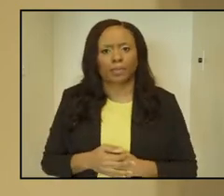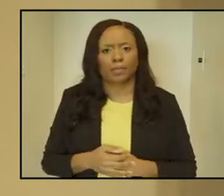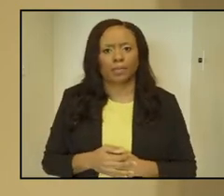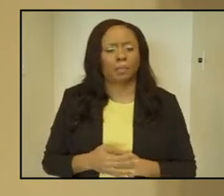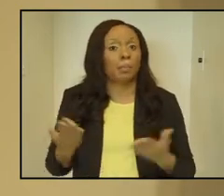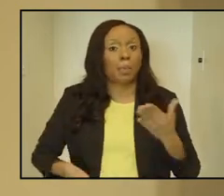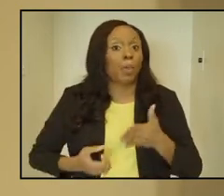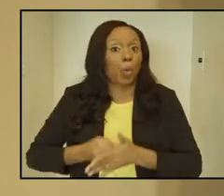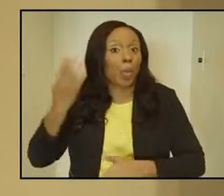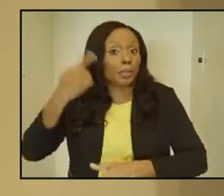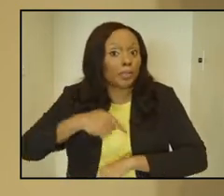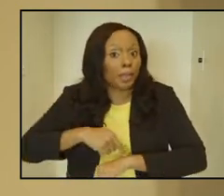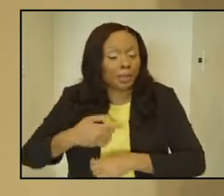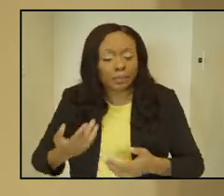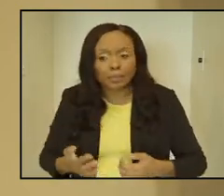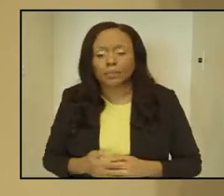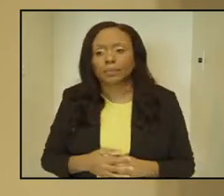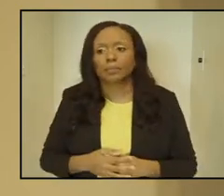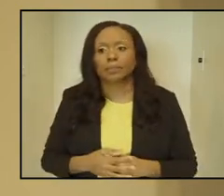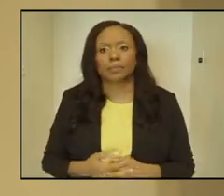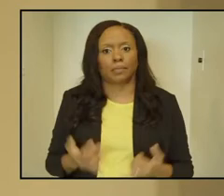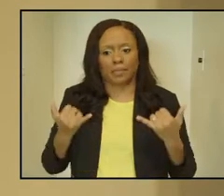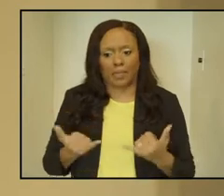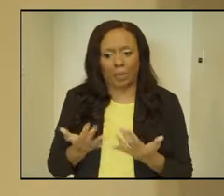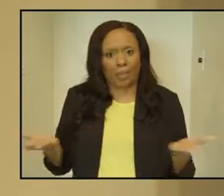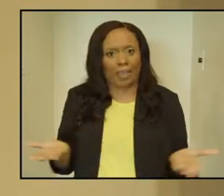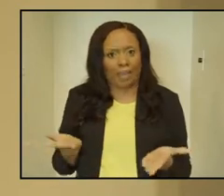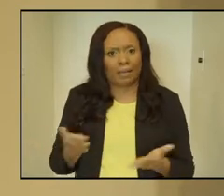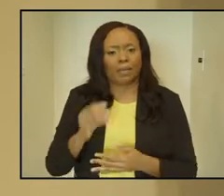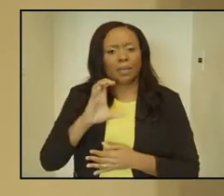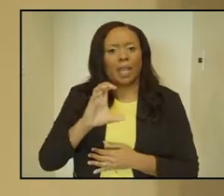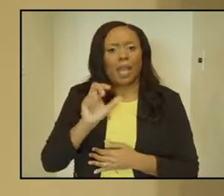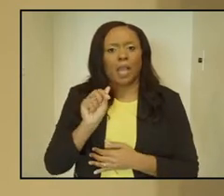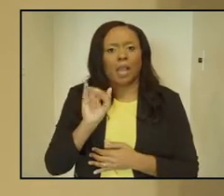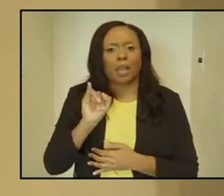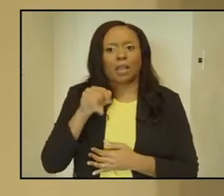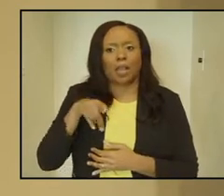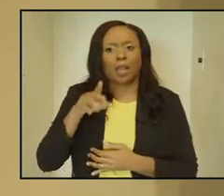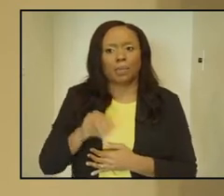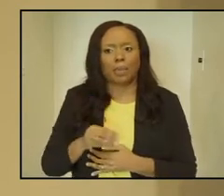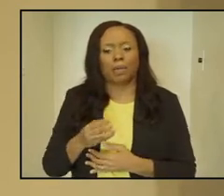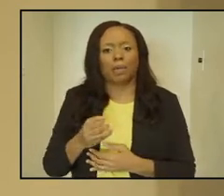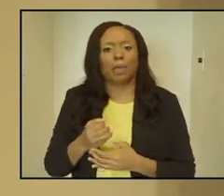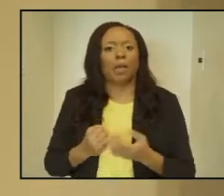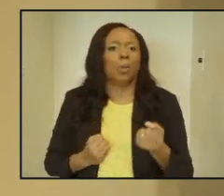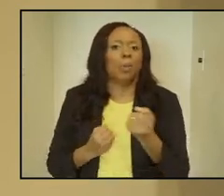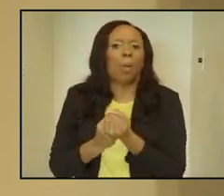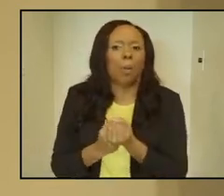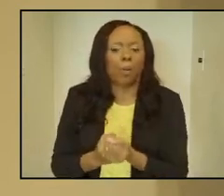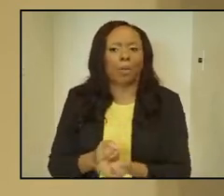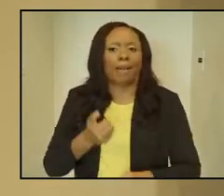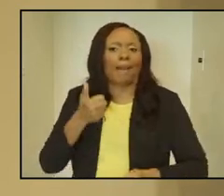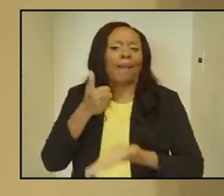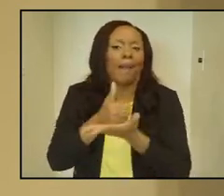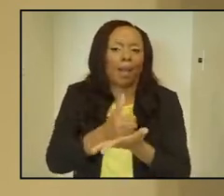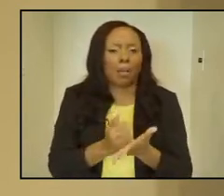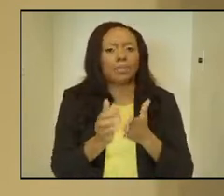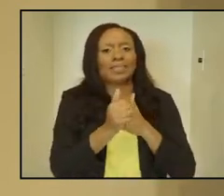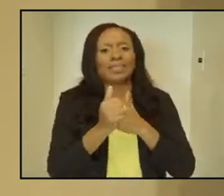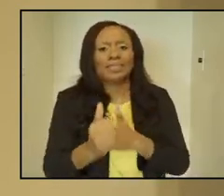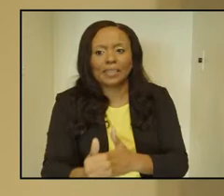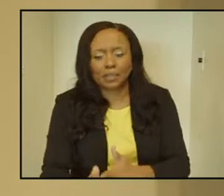registry, more than any other, is a facilitator, is an enabler. Our duty is to make it